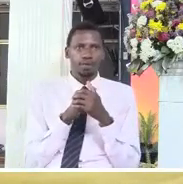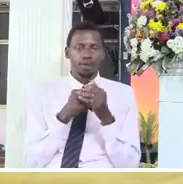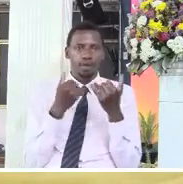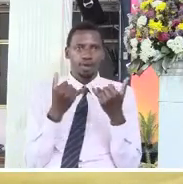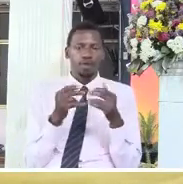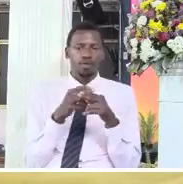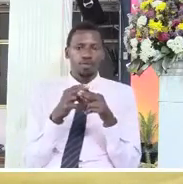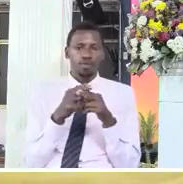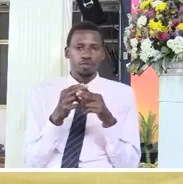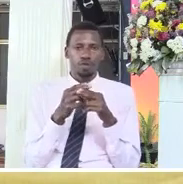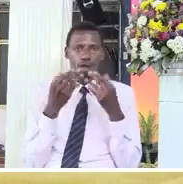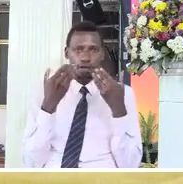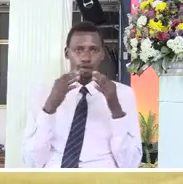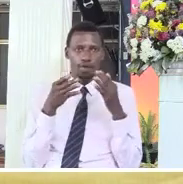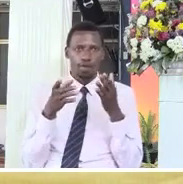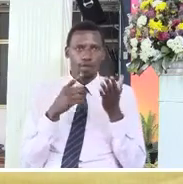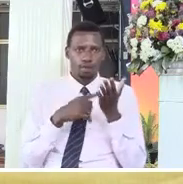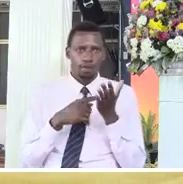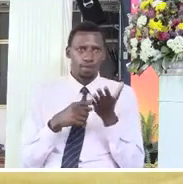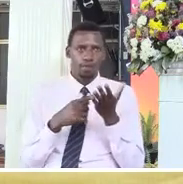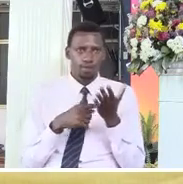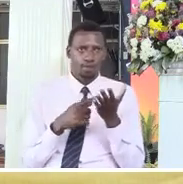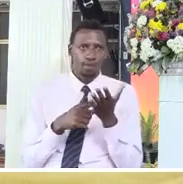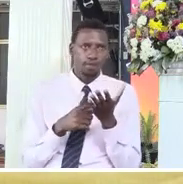of this discussion,